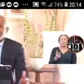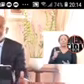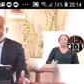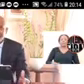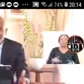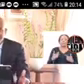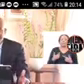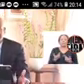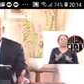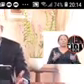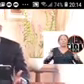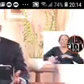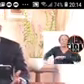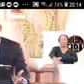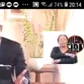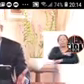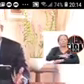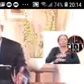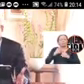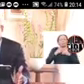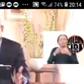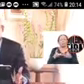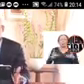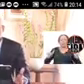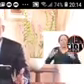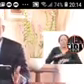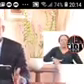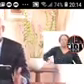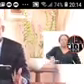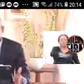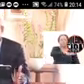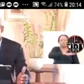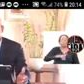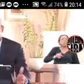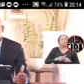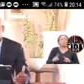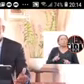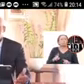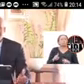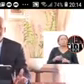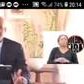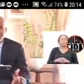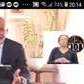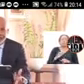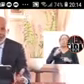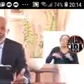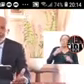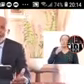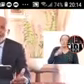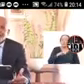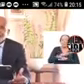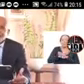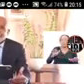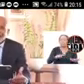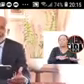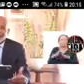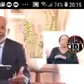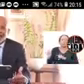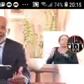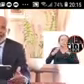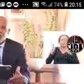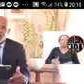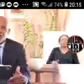more curtilage than anybody else. But essentially, we are talking about within the boundaries. So when we say that you're not to leave your residence, we're